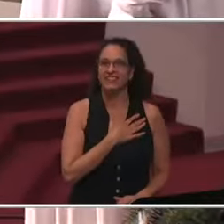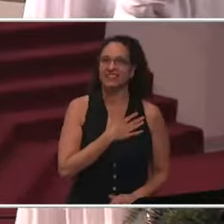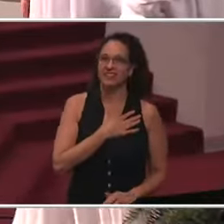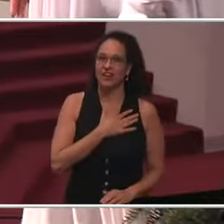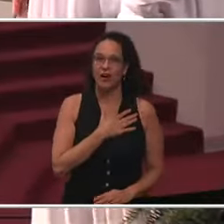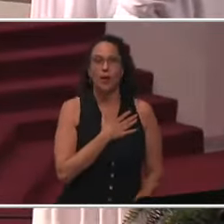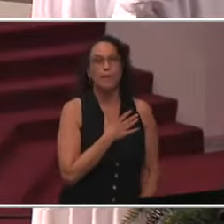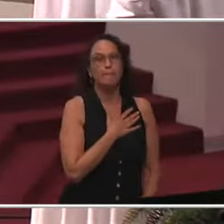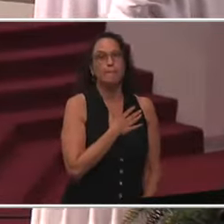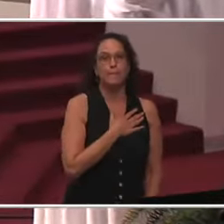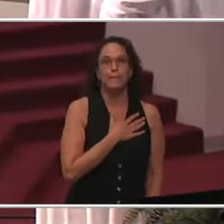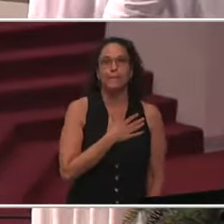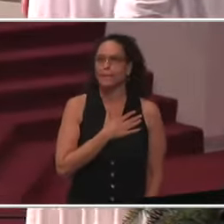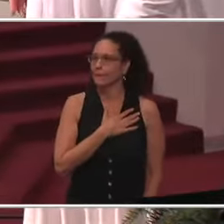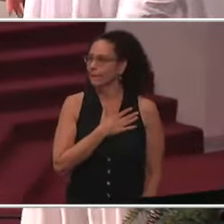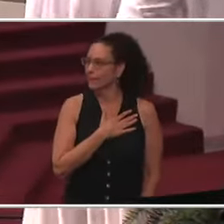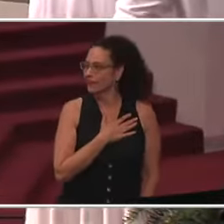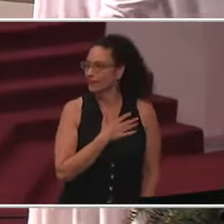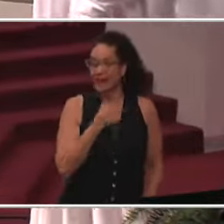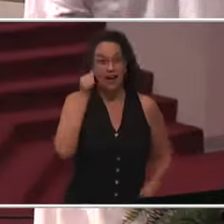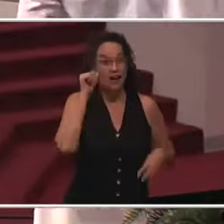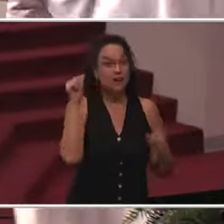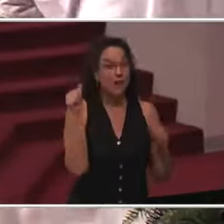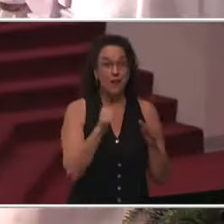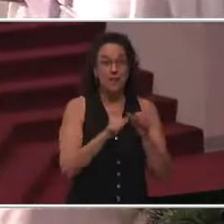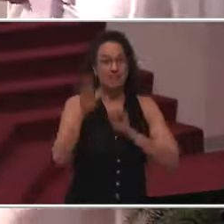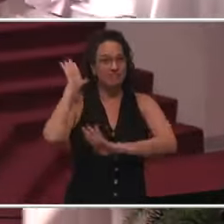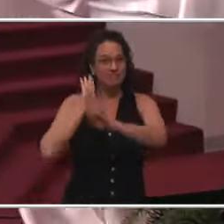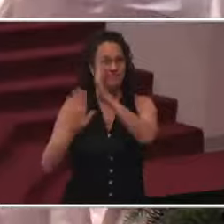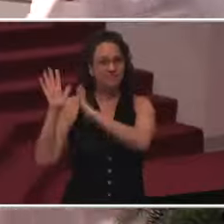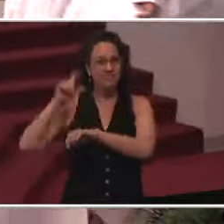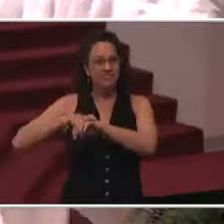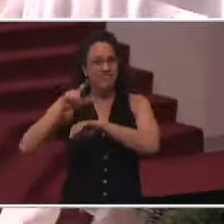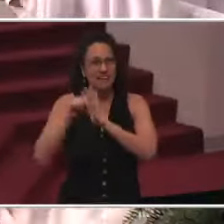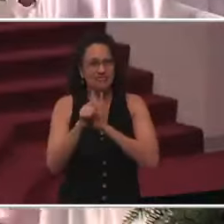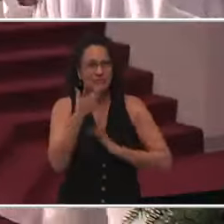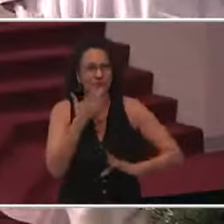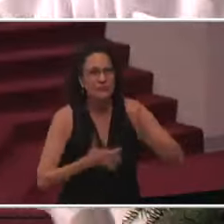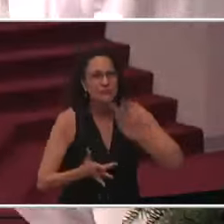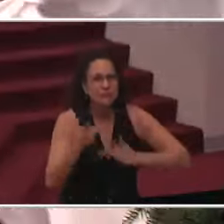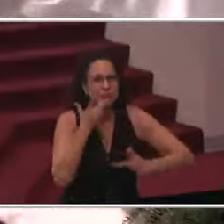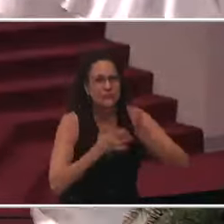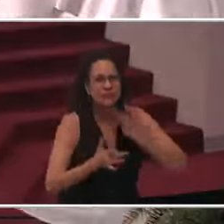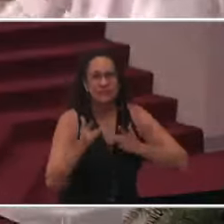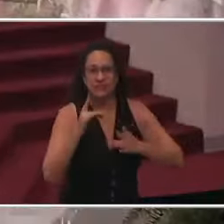I'm